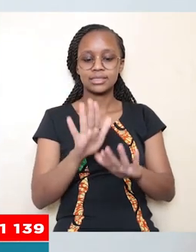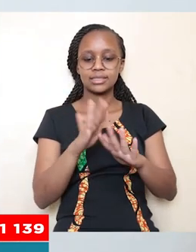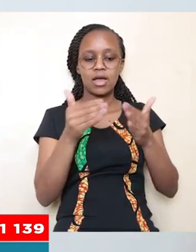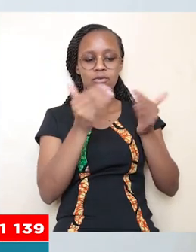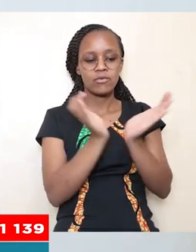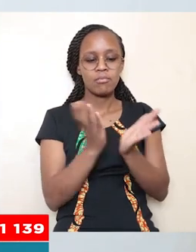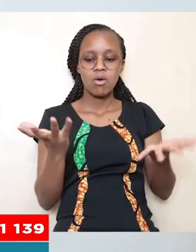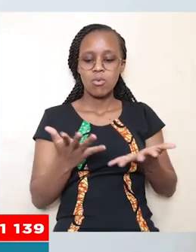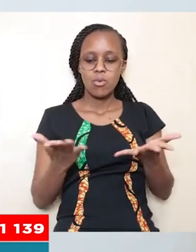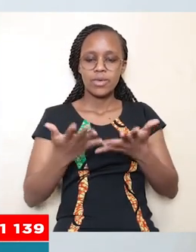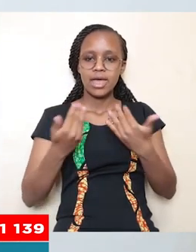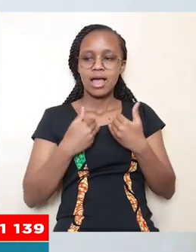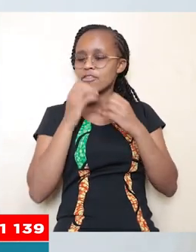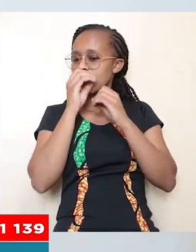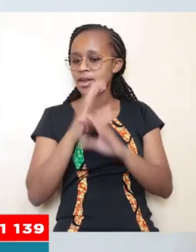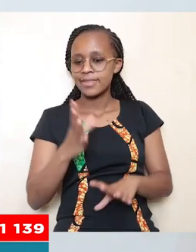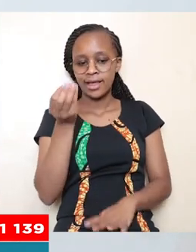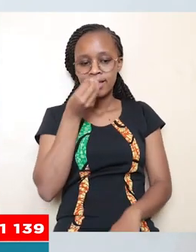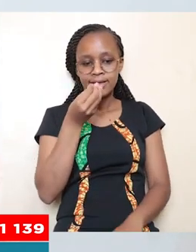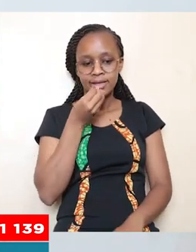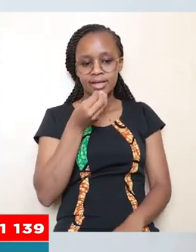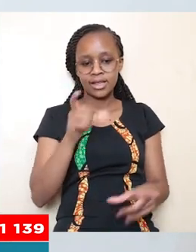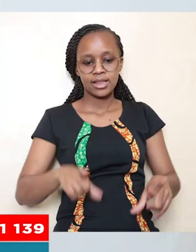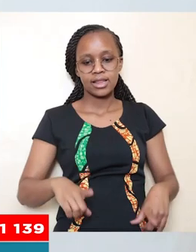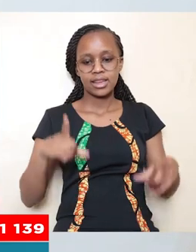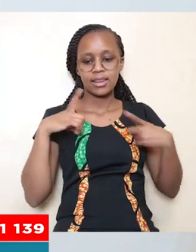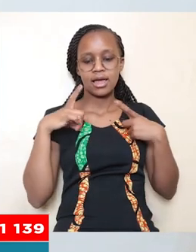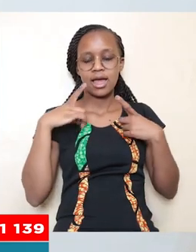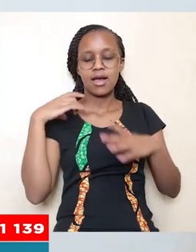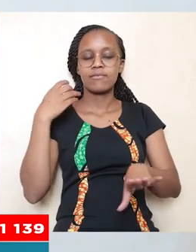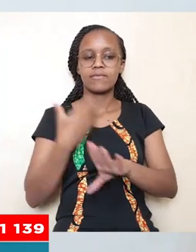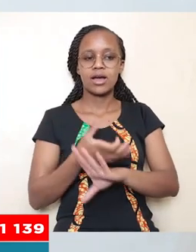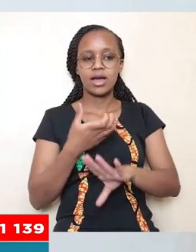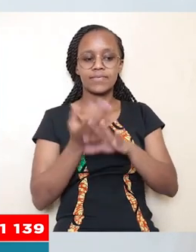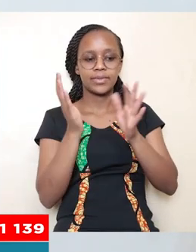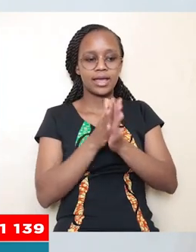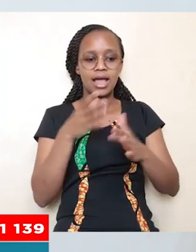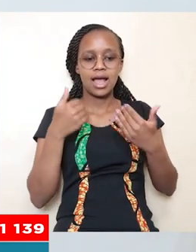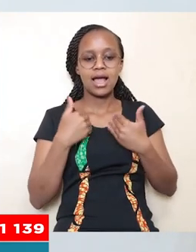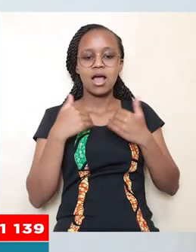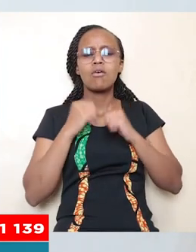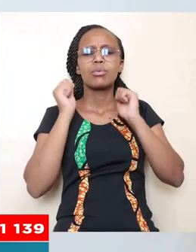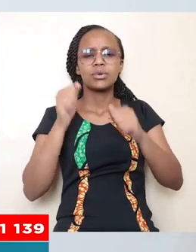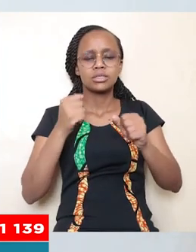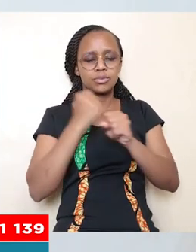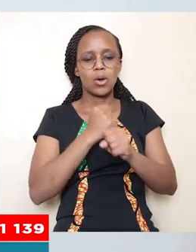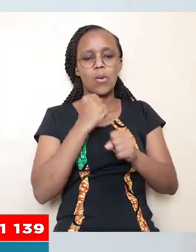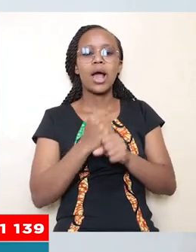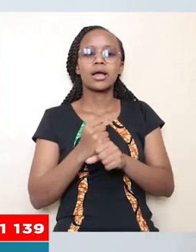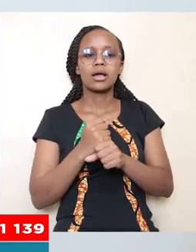a family where there is nothing to eat, life is so degraded, and you have got the capacity.